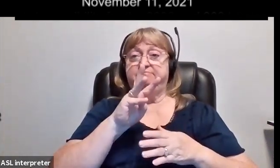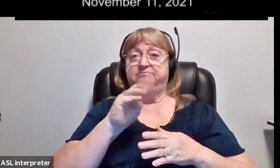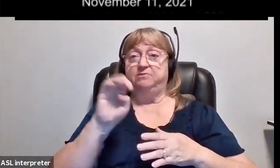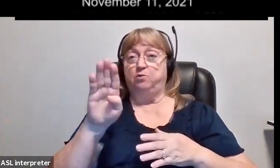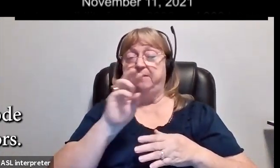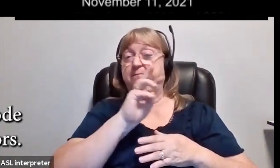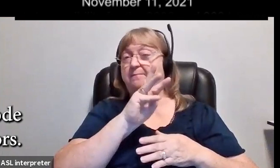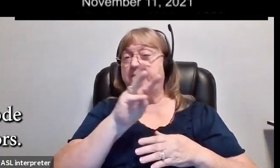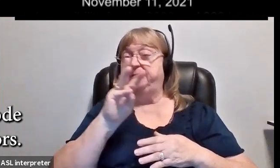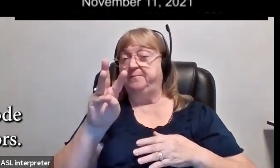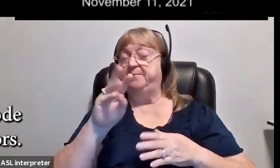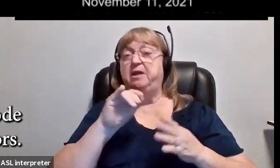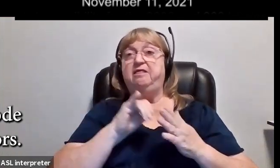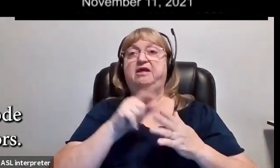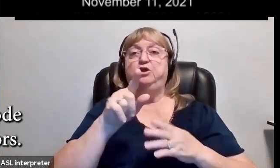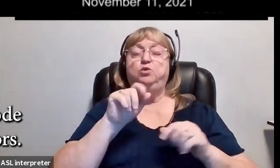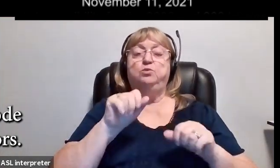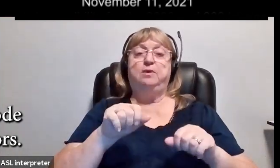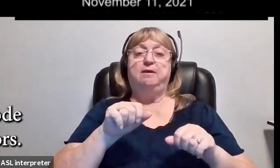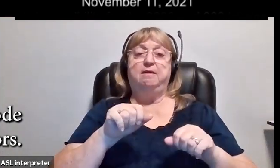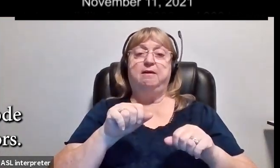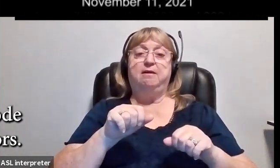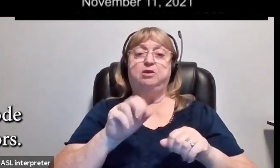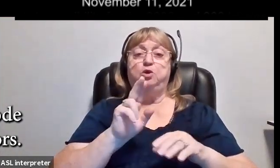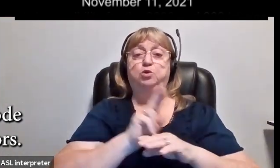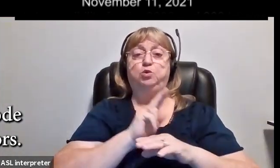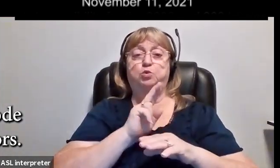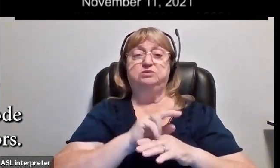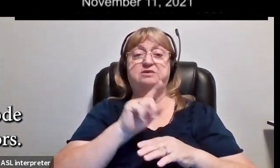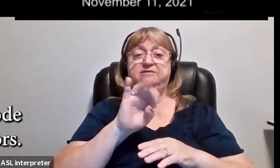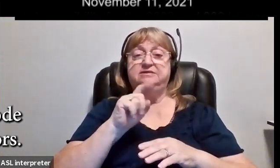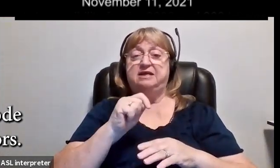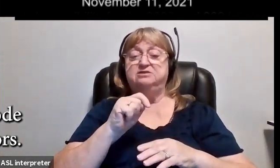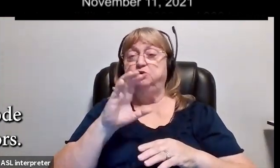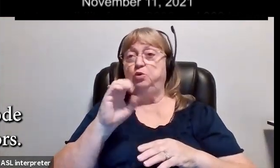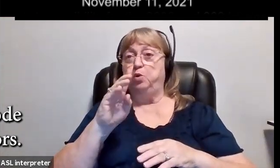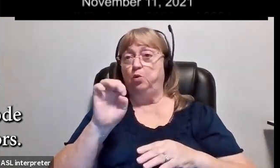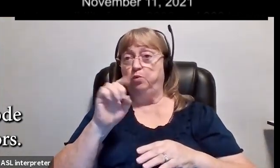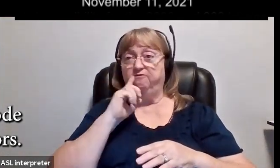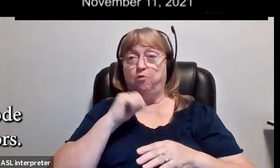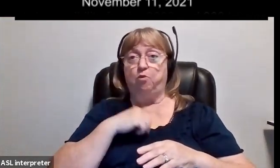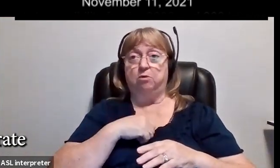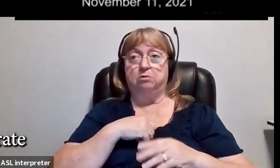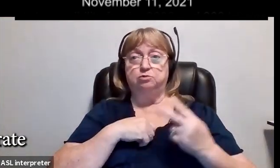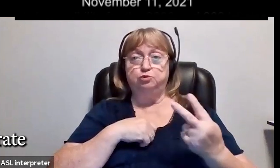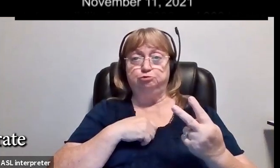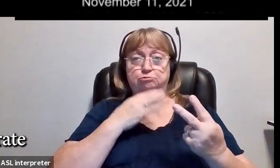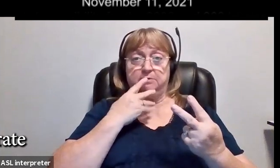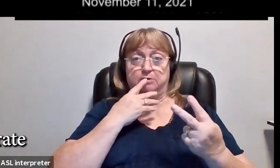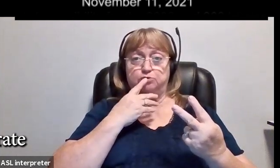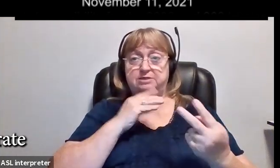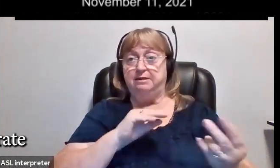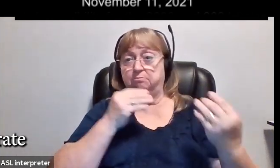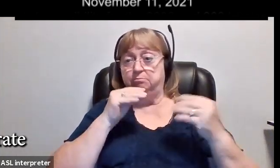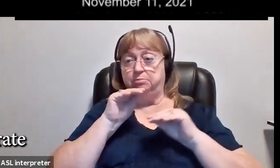can then take the hex code or the color code for two particular colors, plug them in, and it